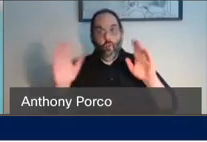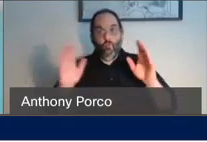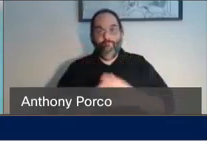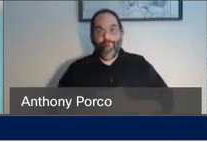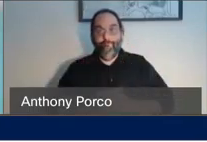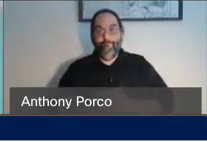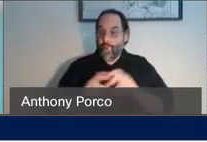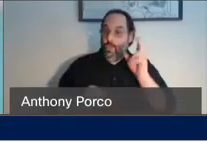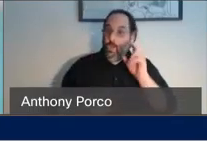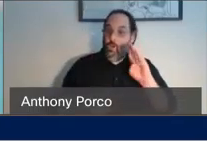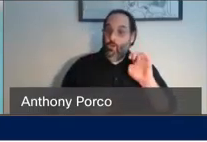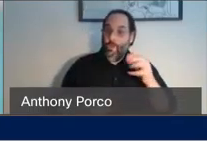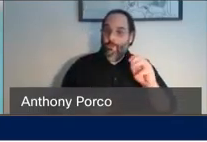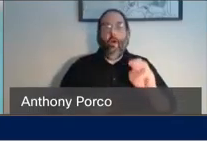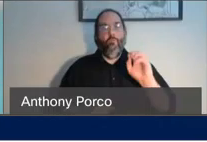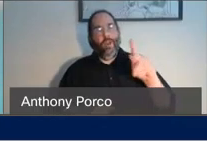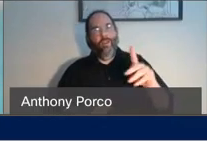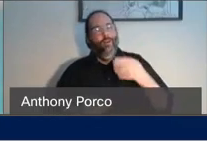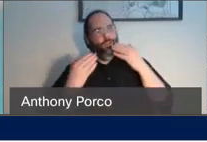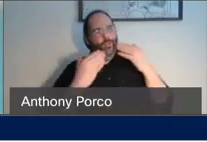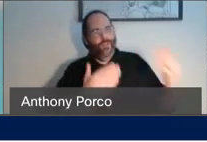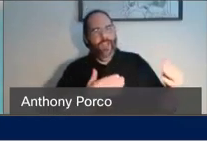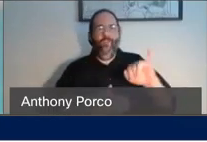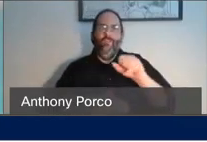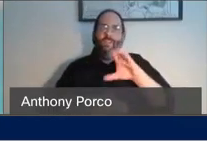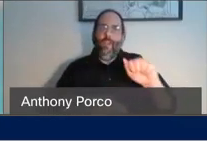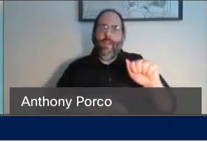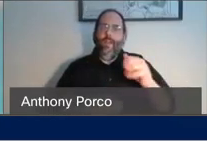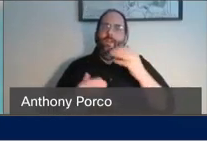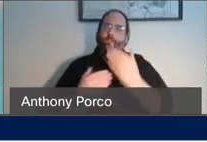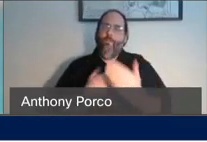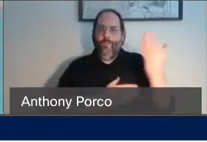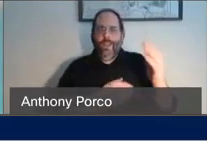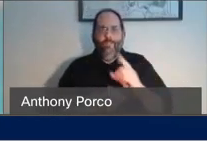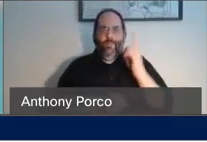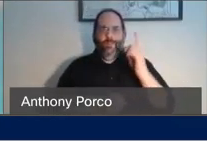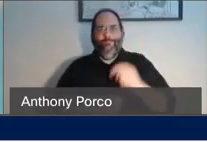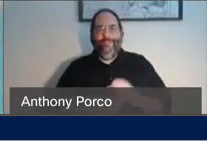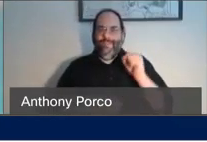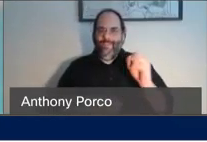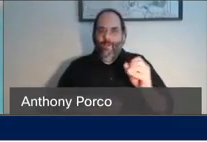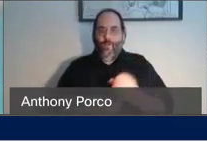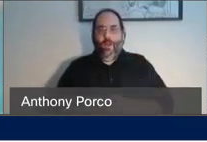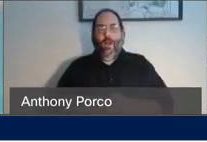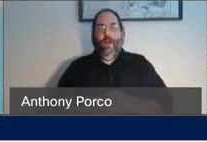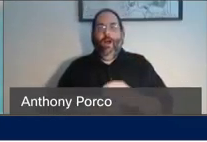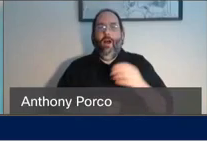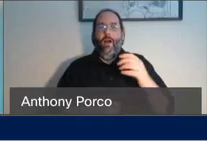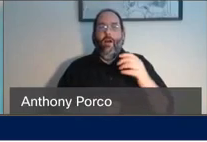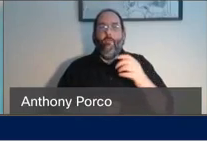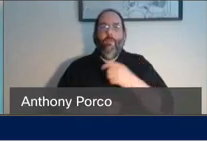We can hear you, Beam. Okay, thank you, Jessica. Thank you. Good morning, everyone. So we have been